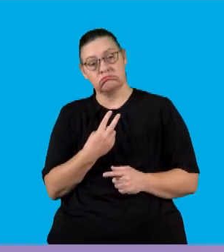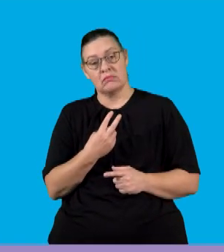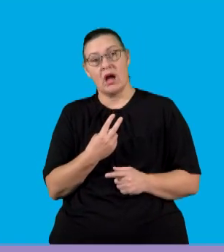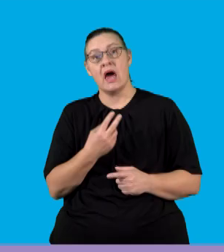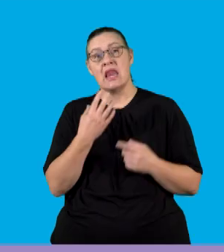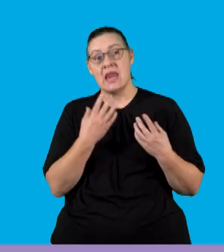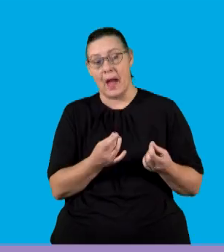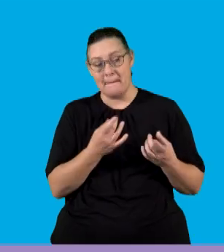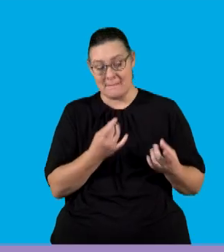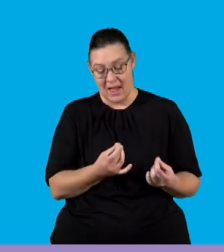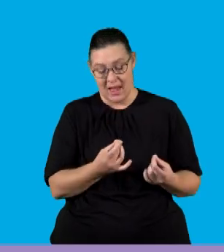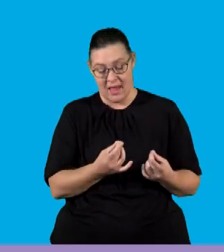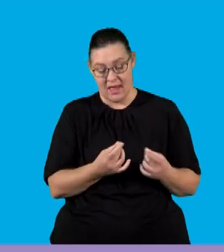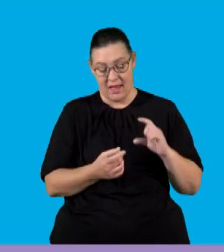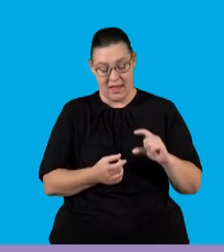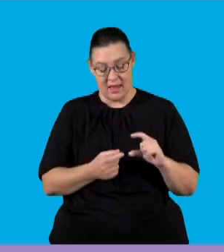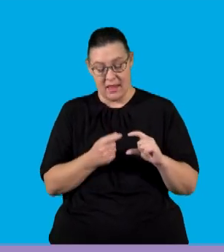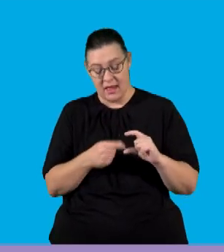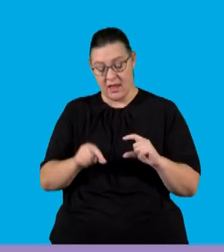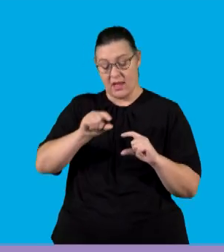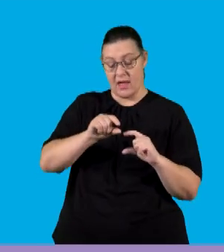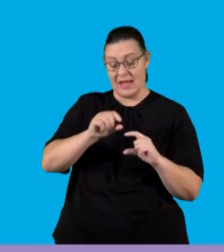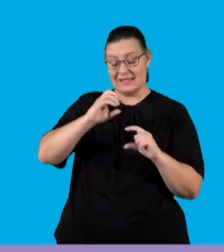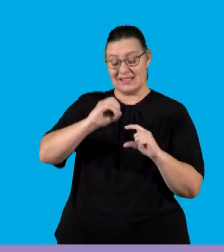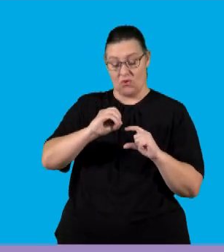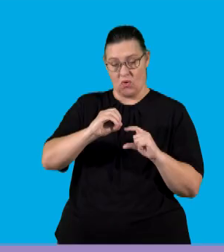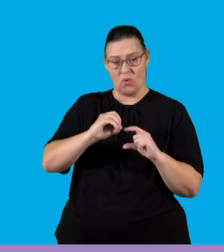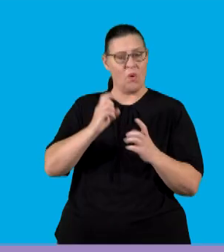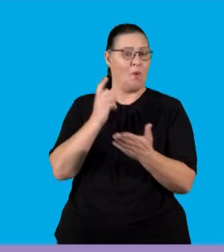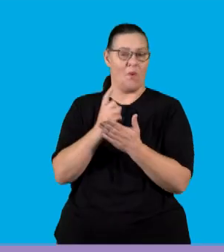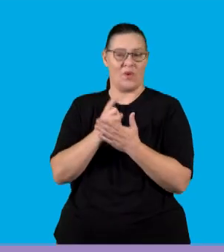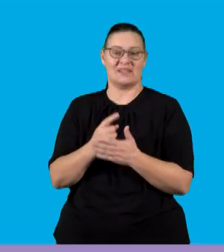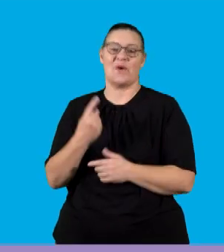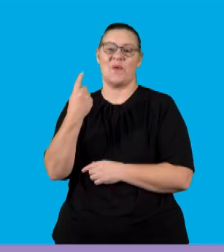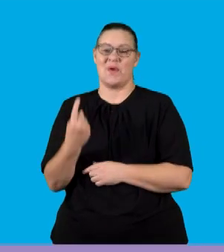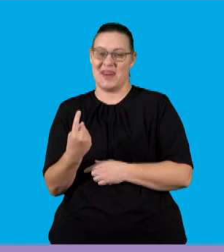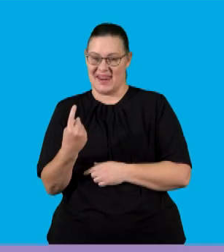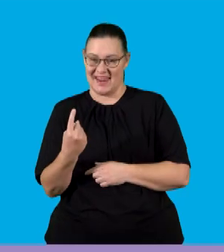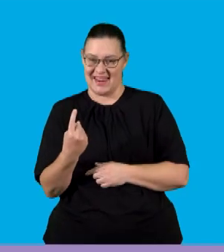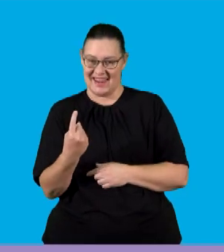a number raised to the exponent 0 will be equals to, well, if you are